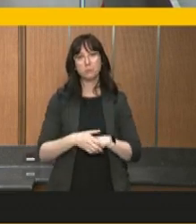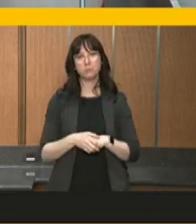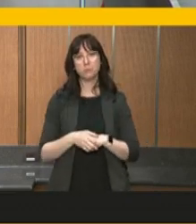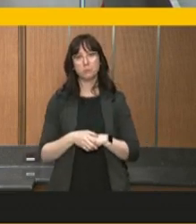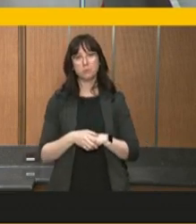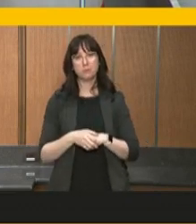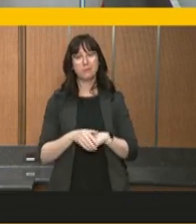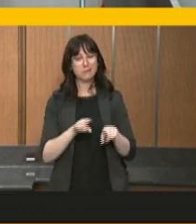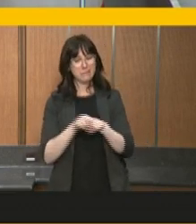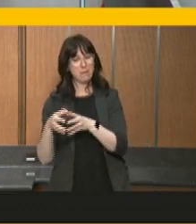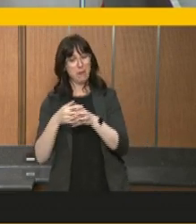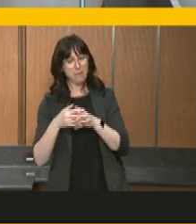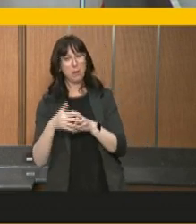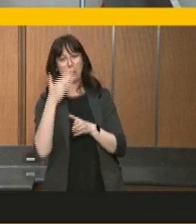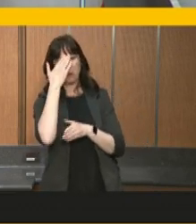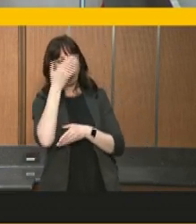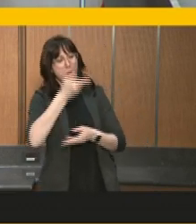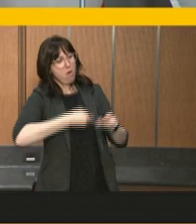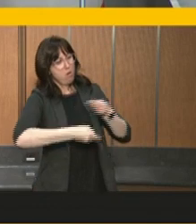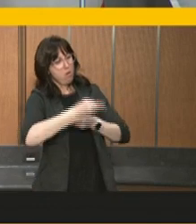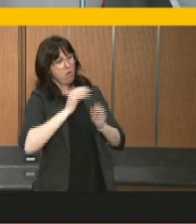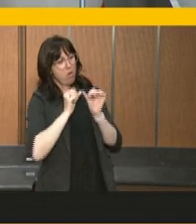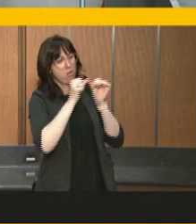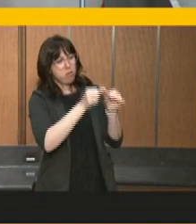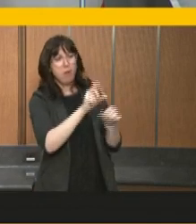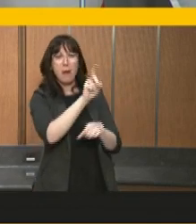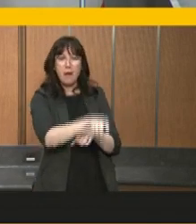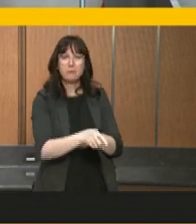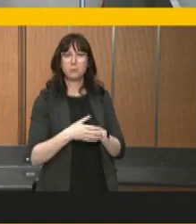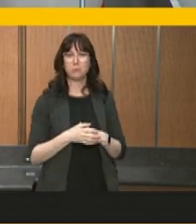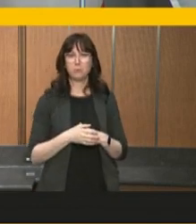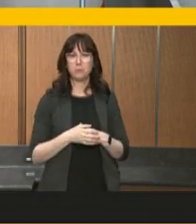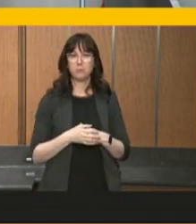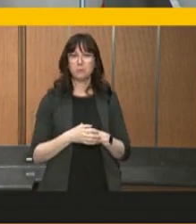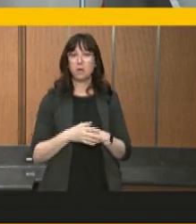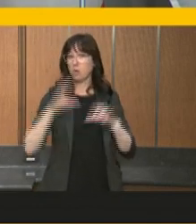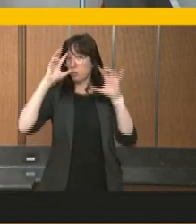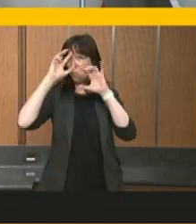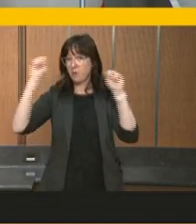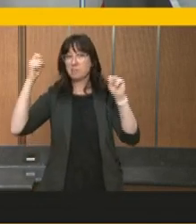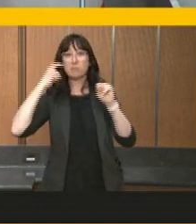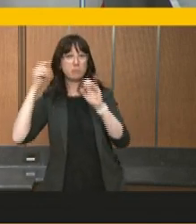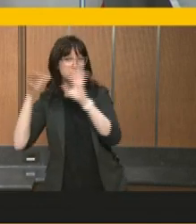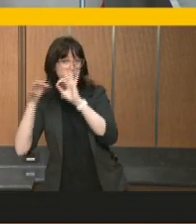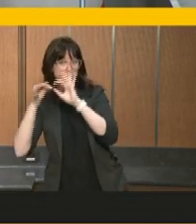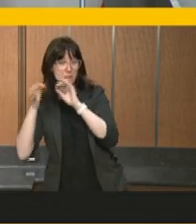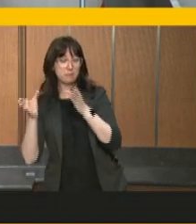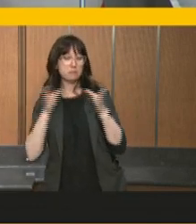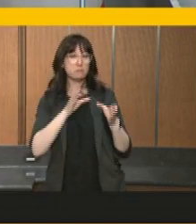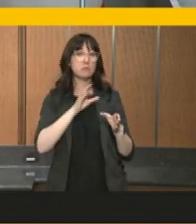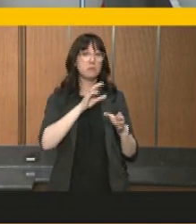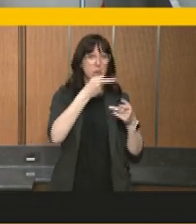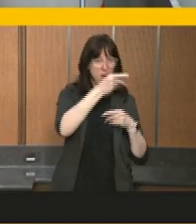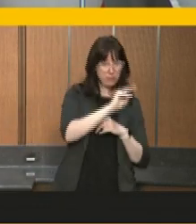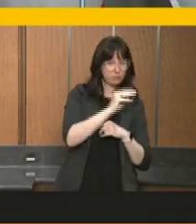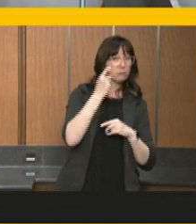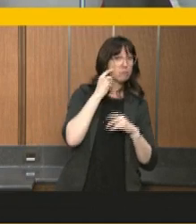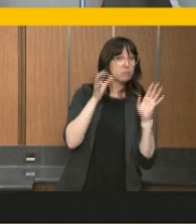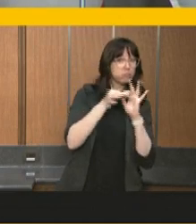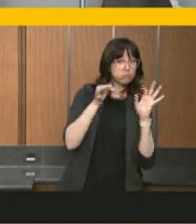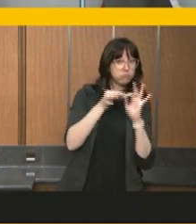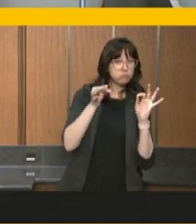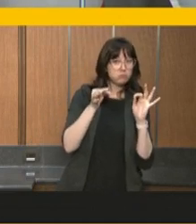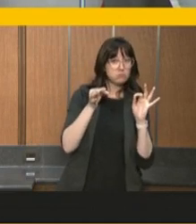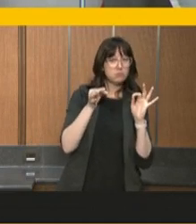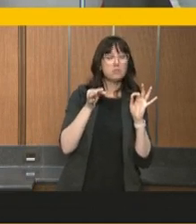how essential that relationship is as well. So you heard from the president, you heard from the prime minister. We